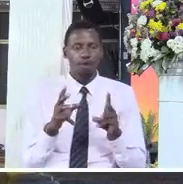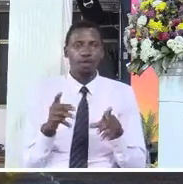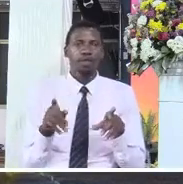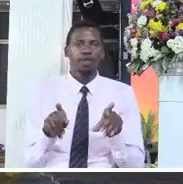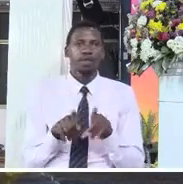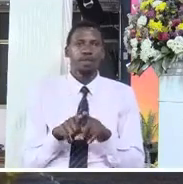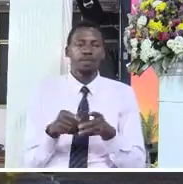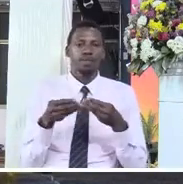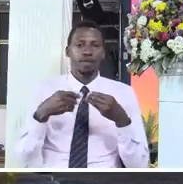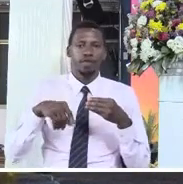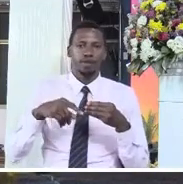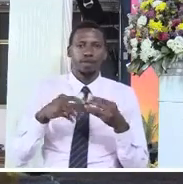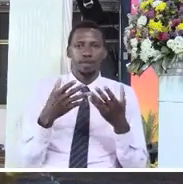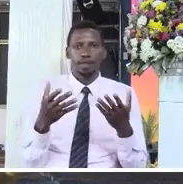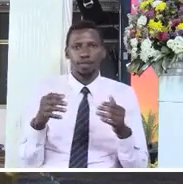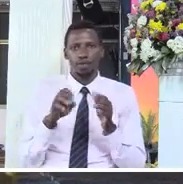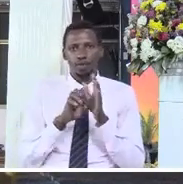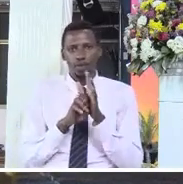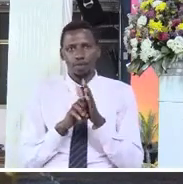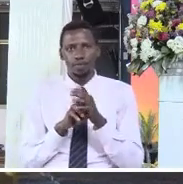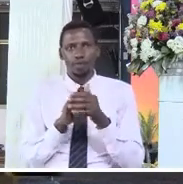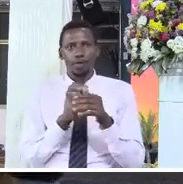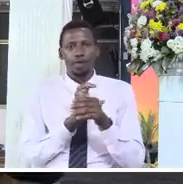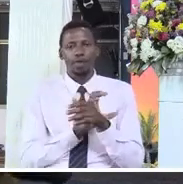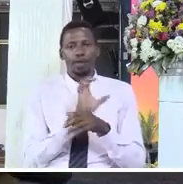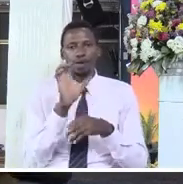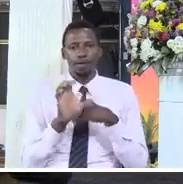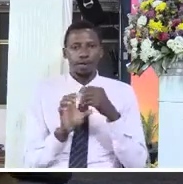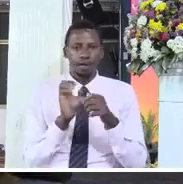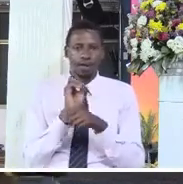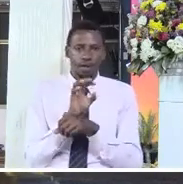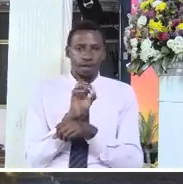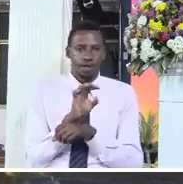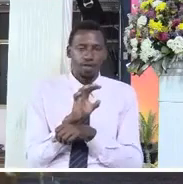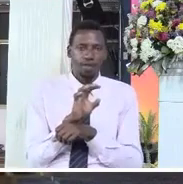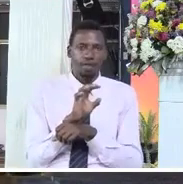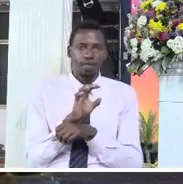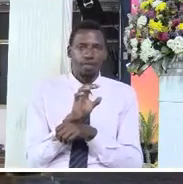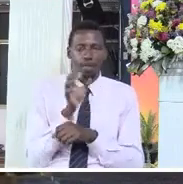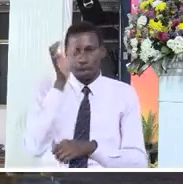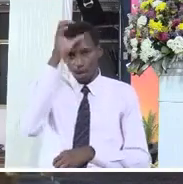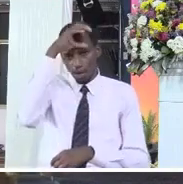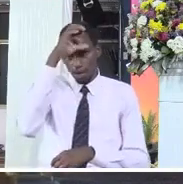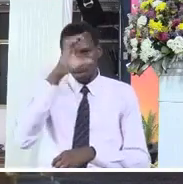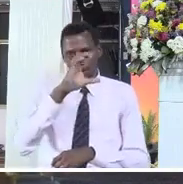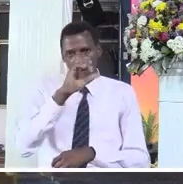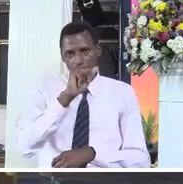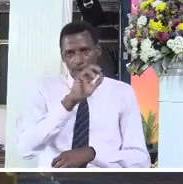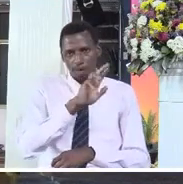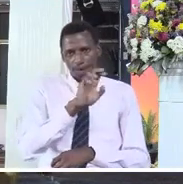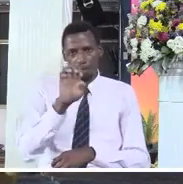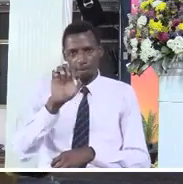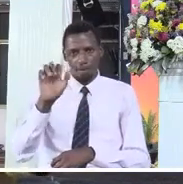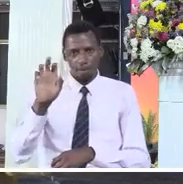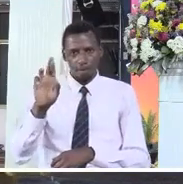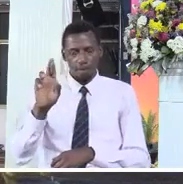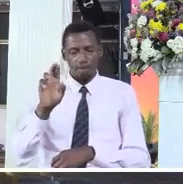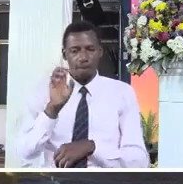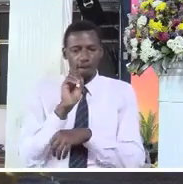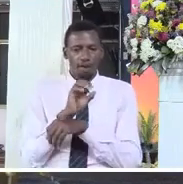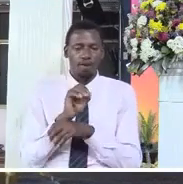even giving us things like career advice and things like that. And one more thing is that I will touch